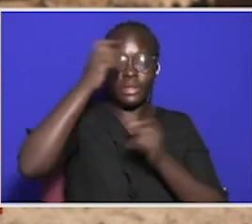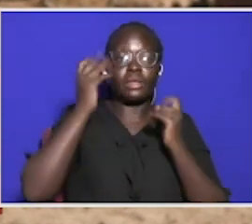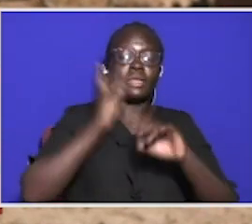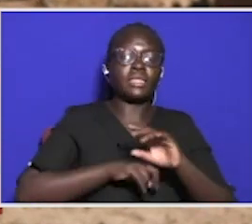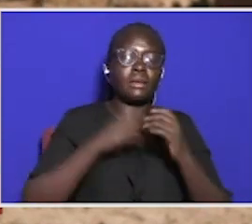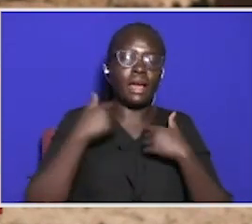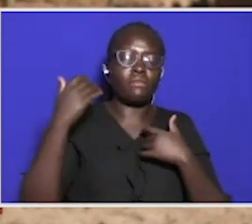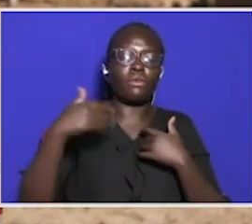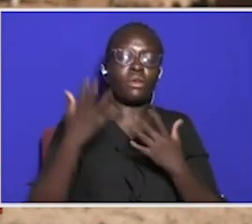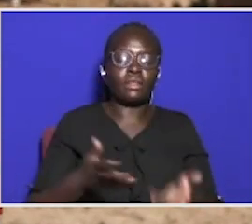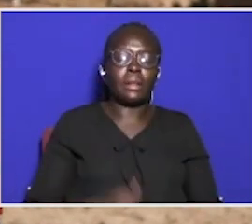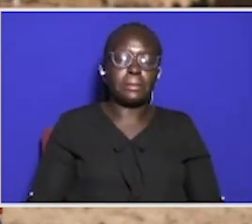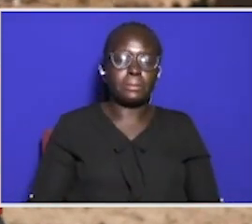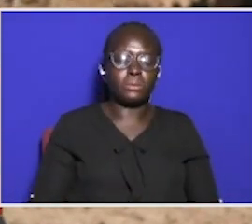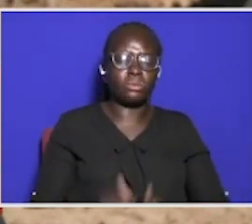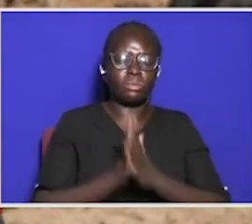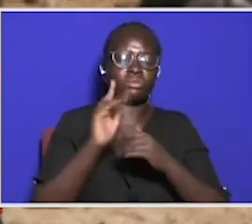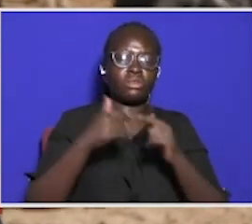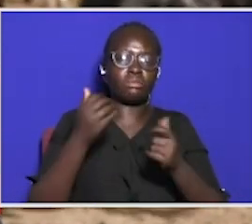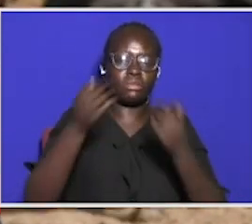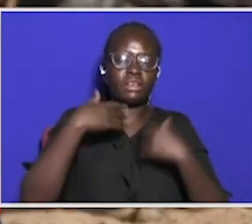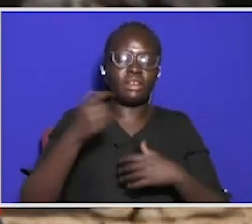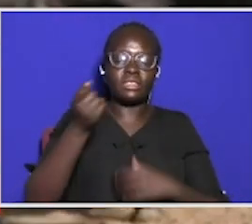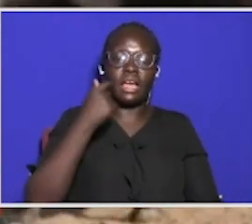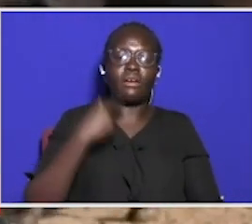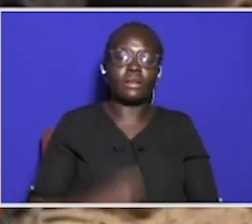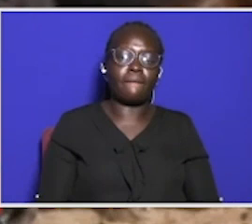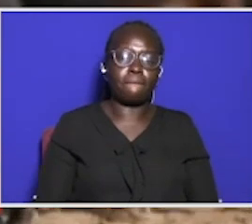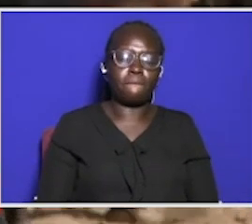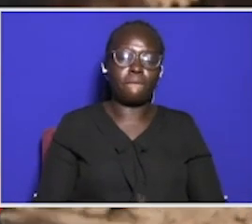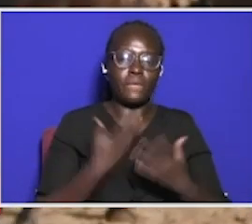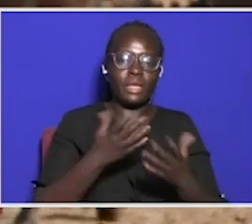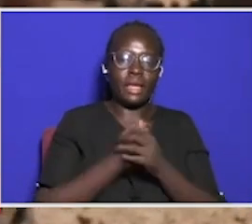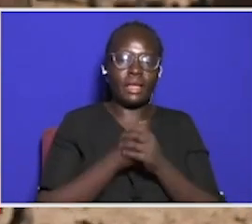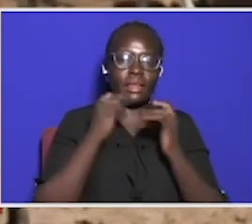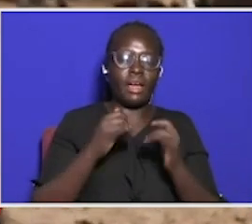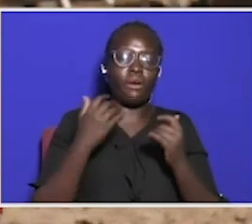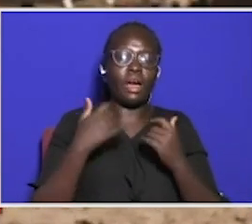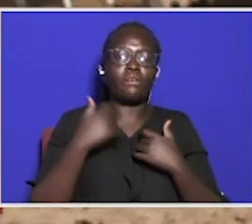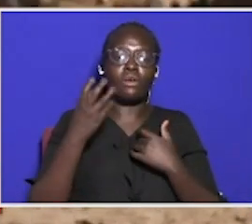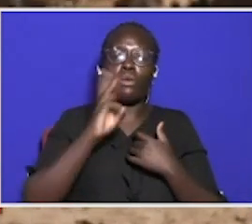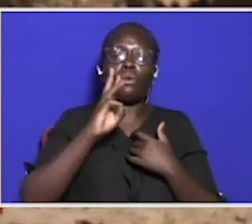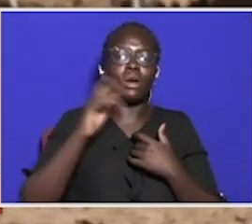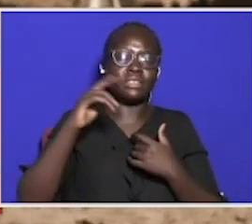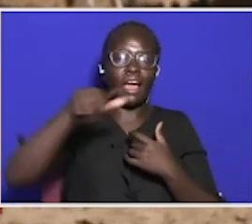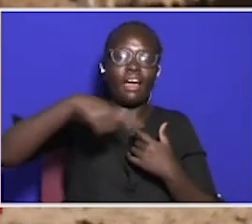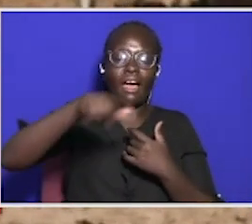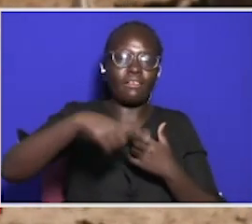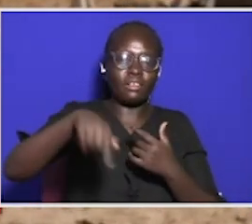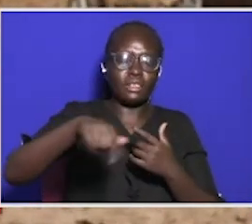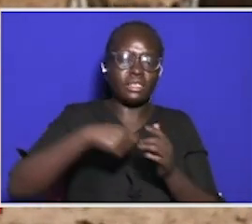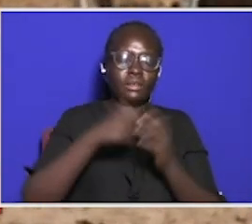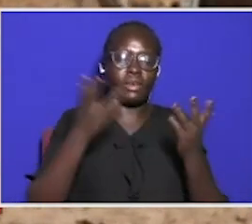tuko nao hapa na bado wametuletea dawa. Hapa ni bohol sasa mbali tunatuko. Mahali